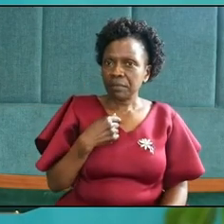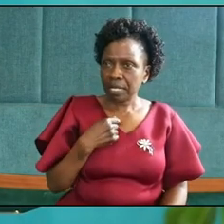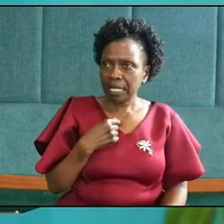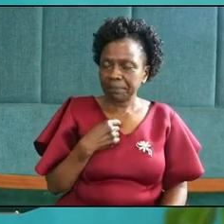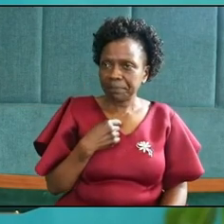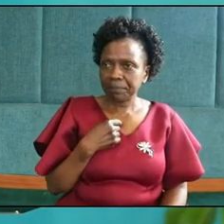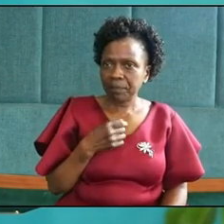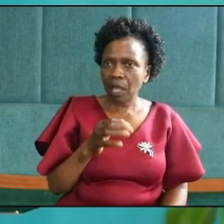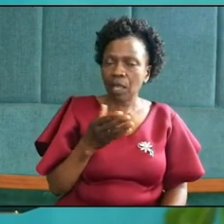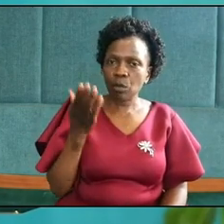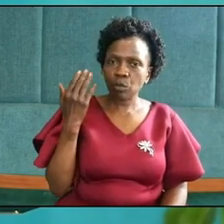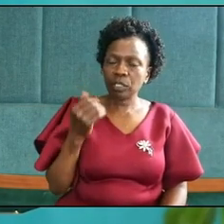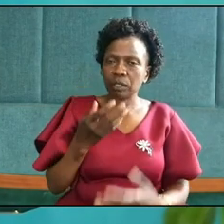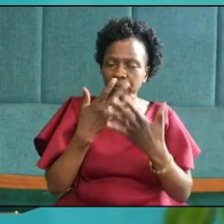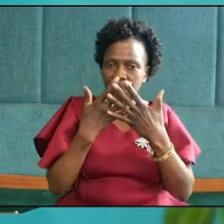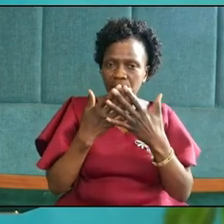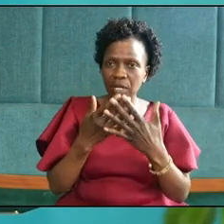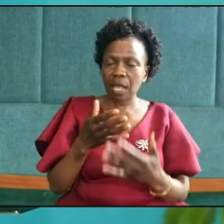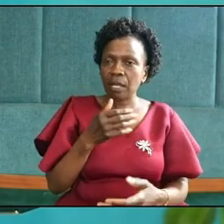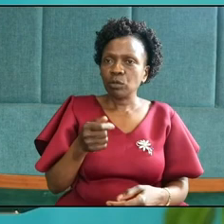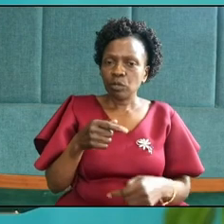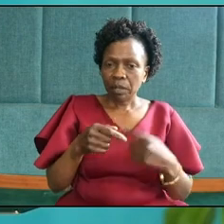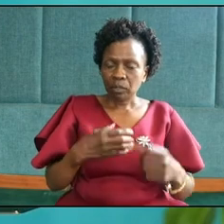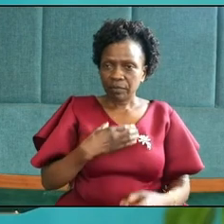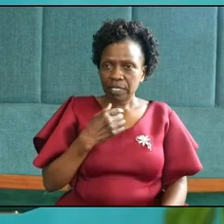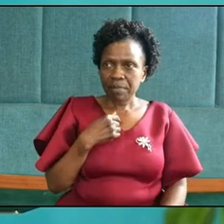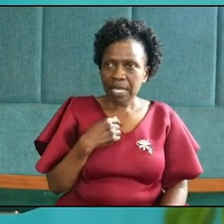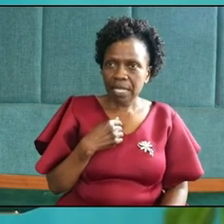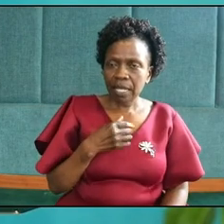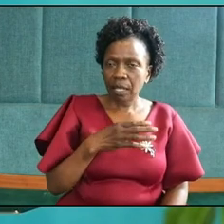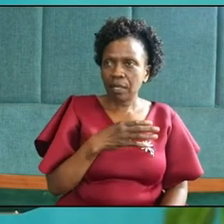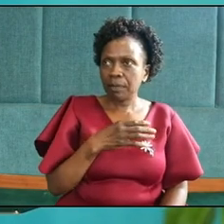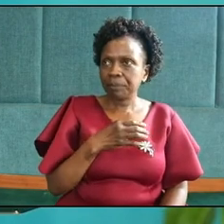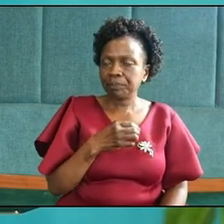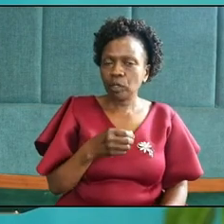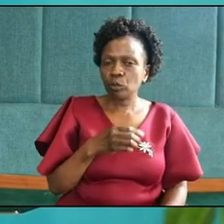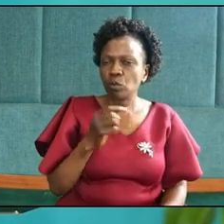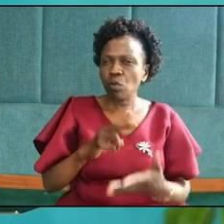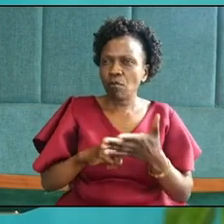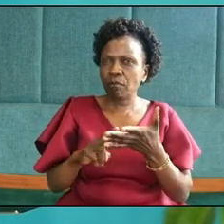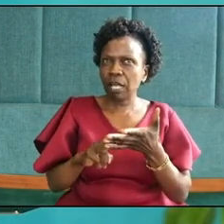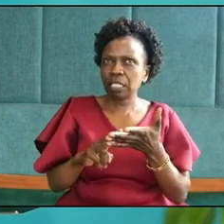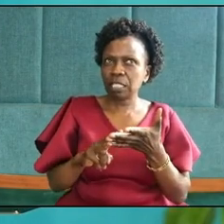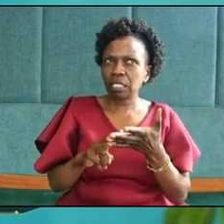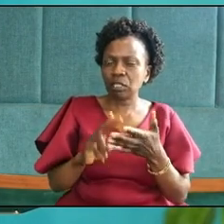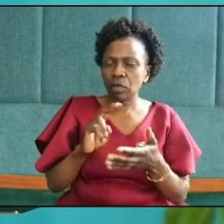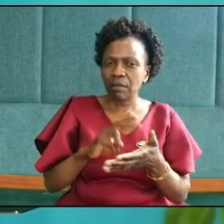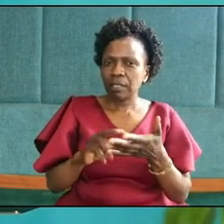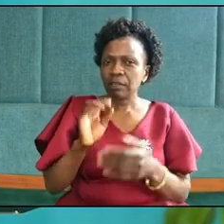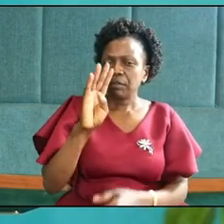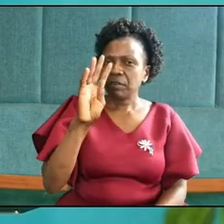me. I was in prison, and you came to visit me. Go over to look at verse